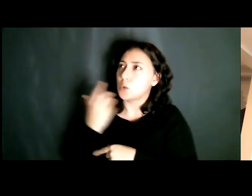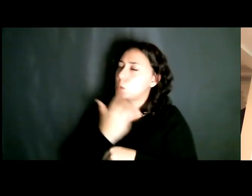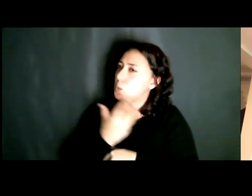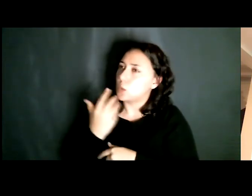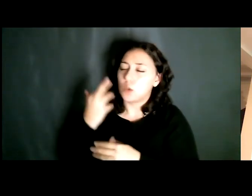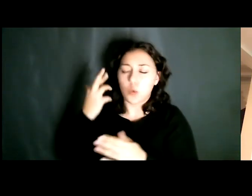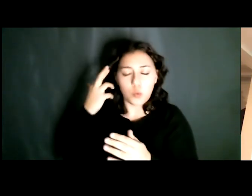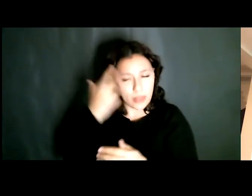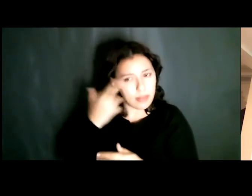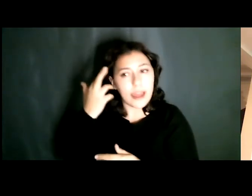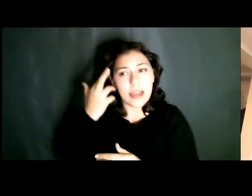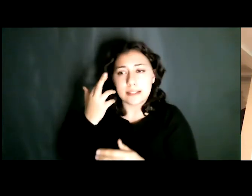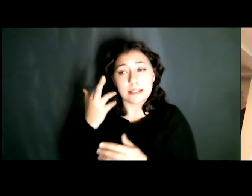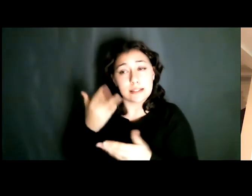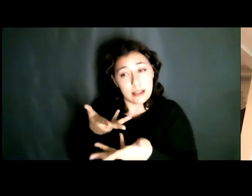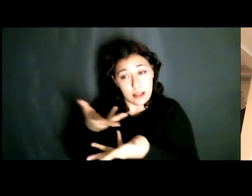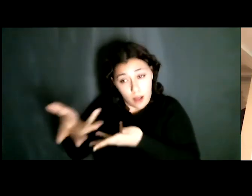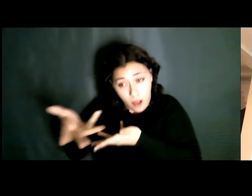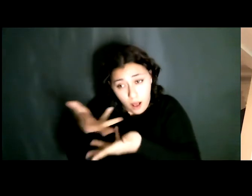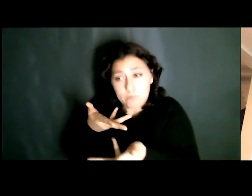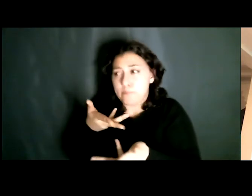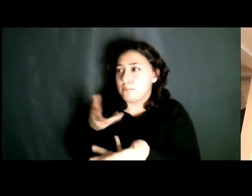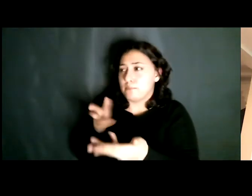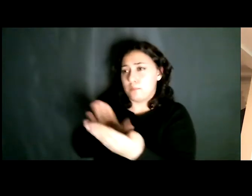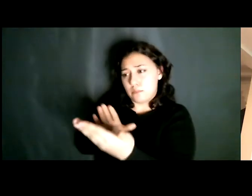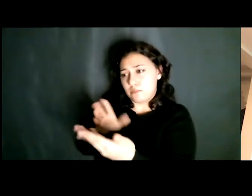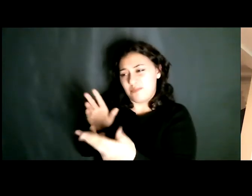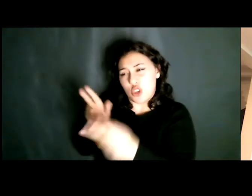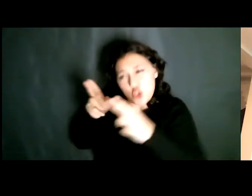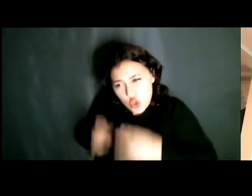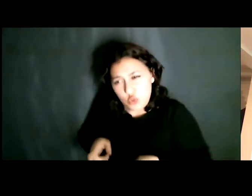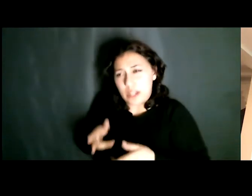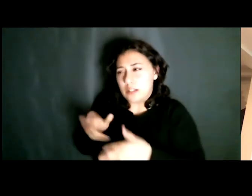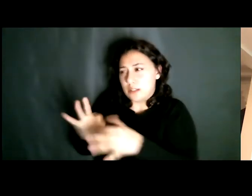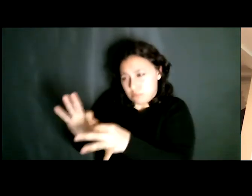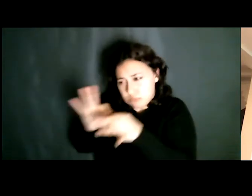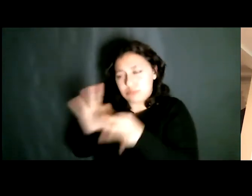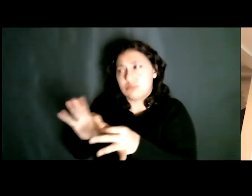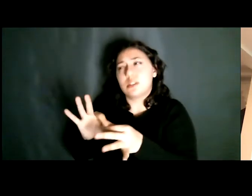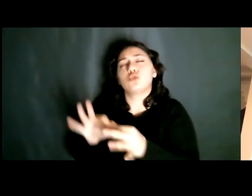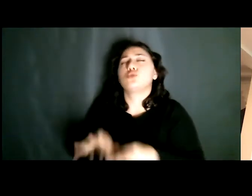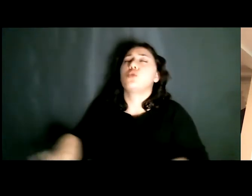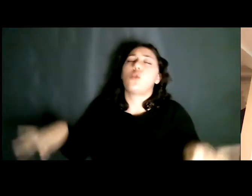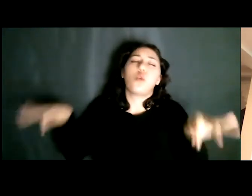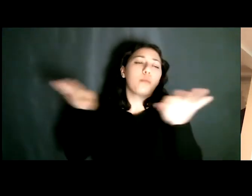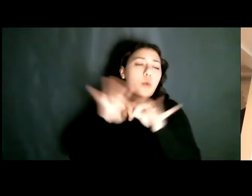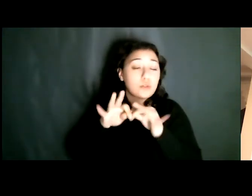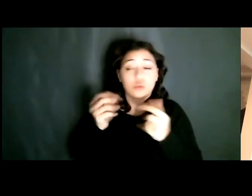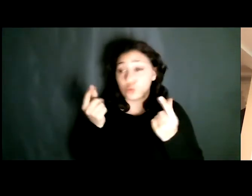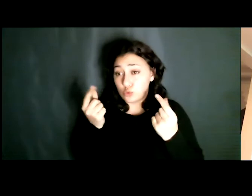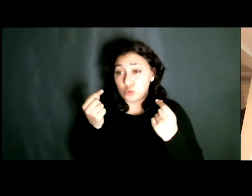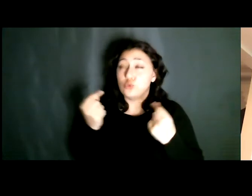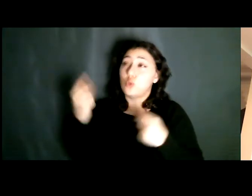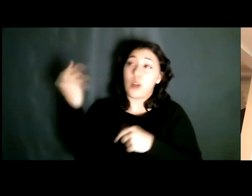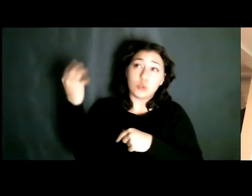started doing walking office hours with my students, and while we talked maybe about a reading or an assignment or something